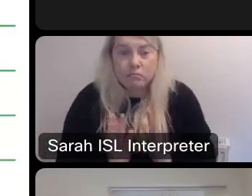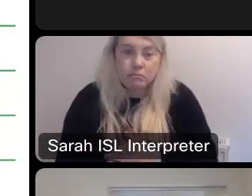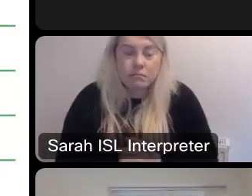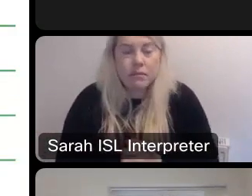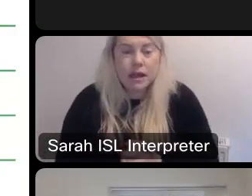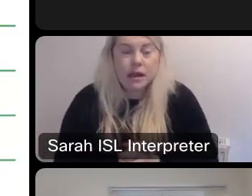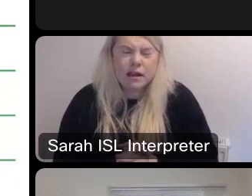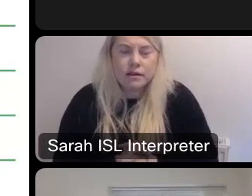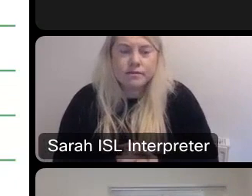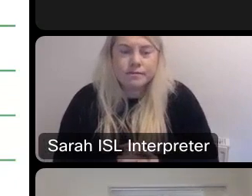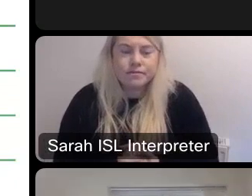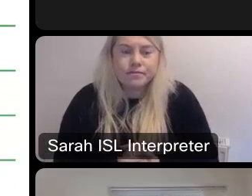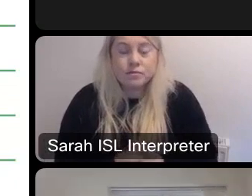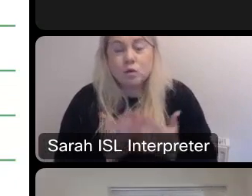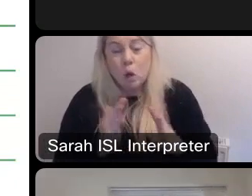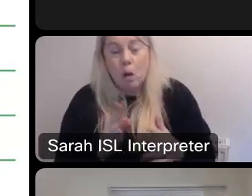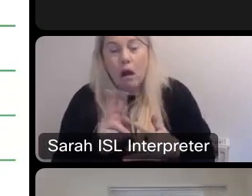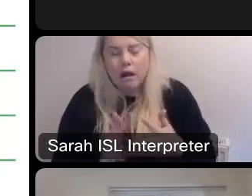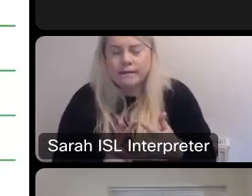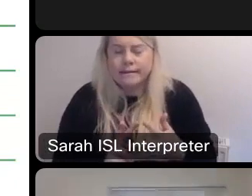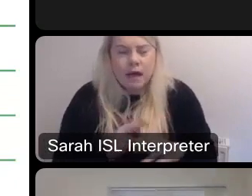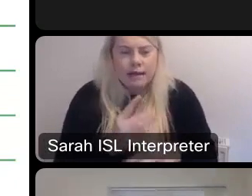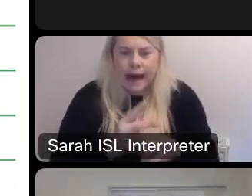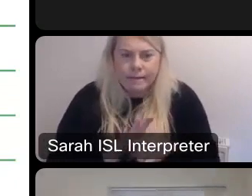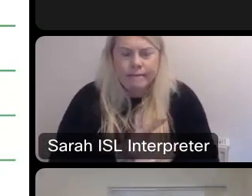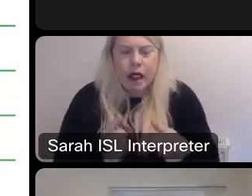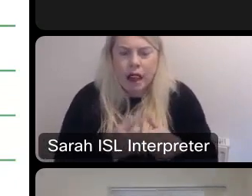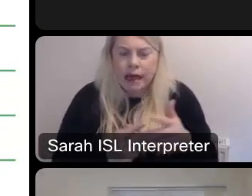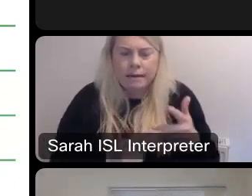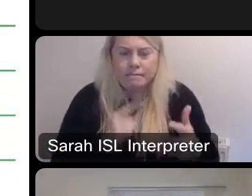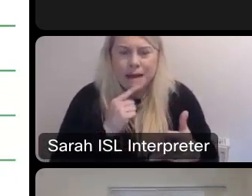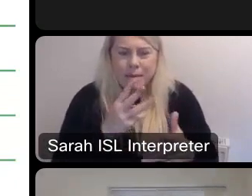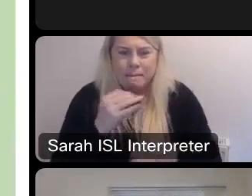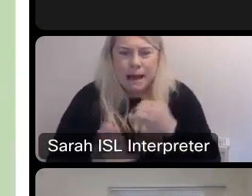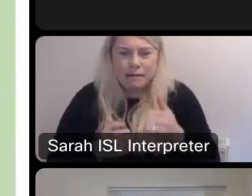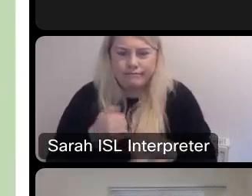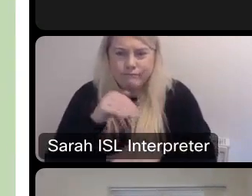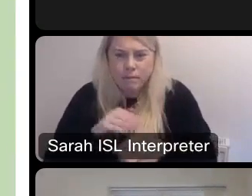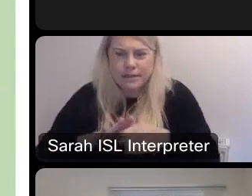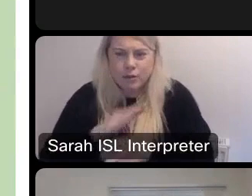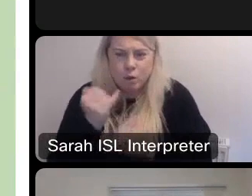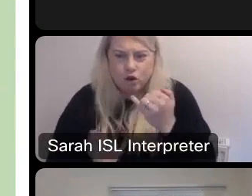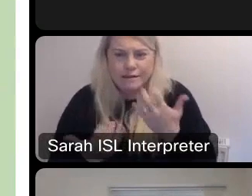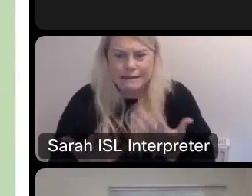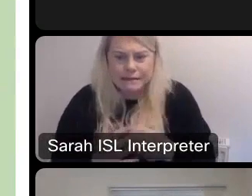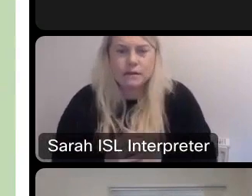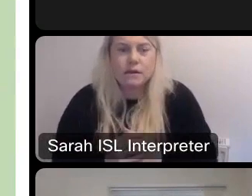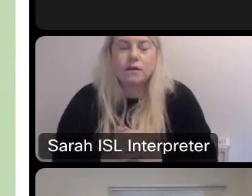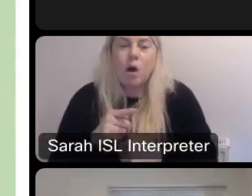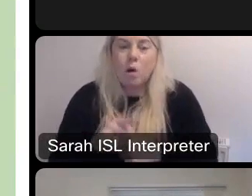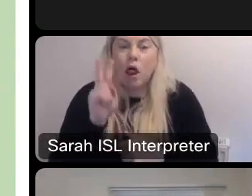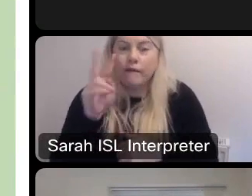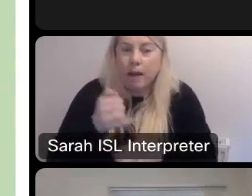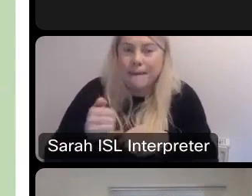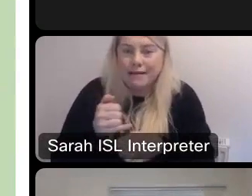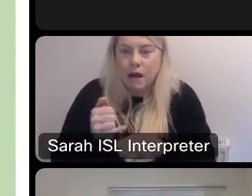that really this isn't helpful and this may be contributing to the problem of the situation. So they're there. Seeking medical assistance,